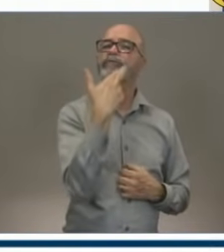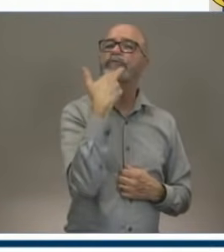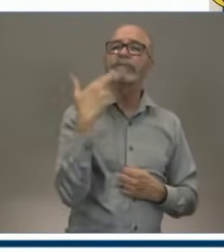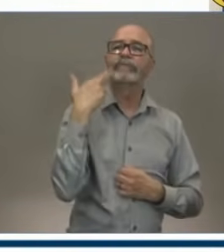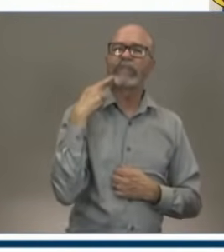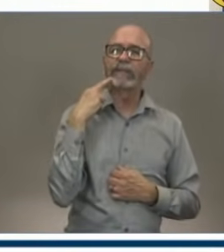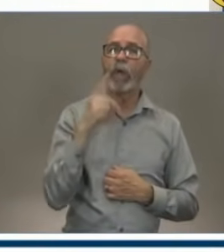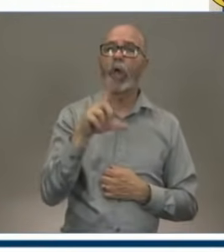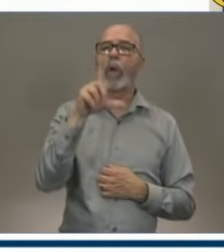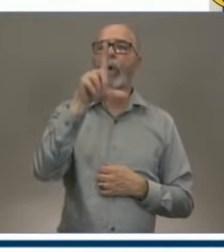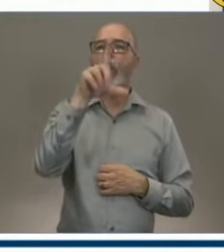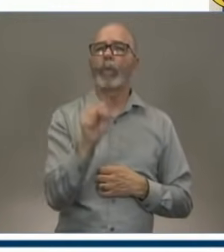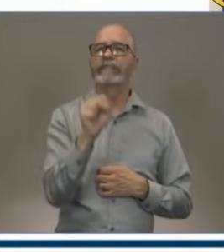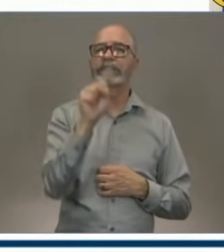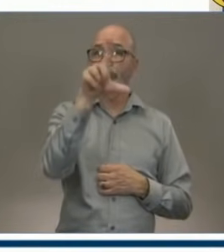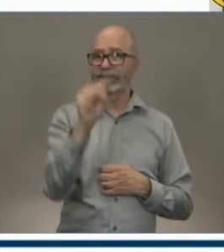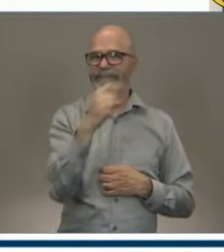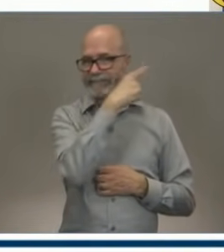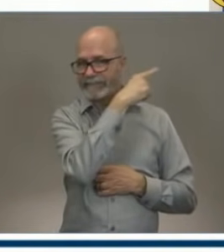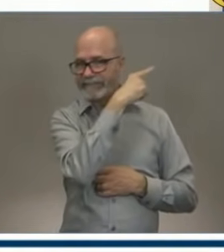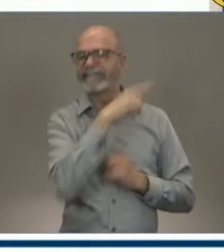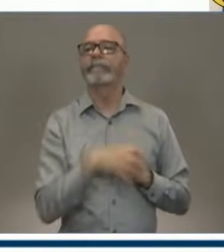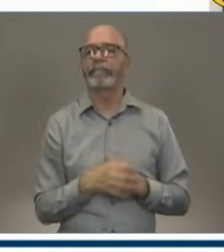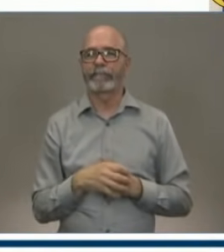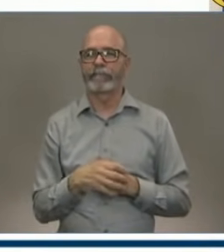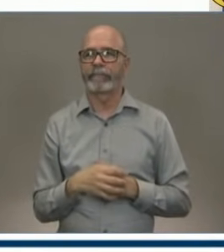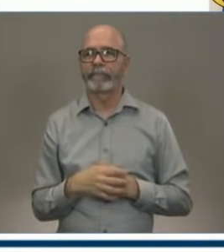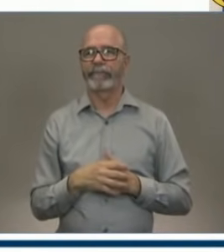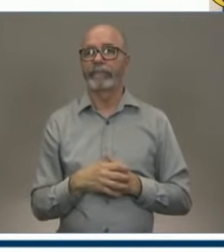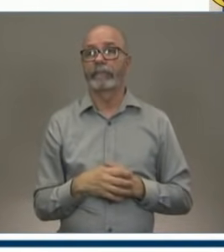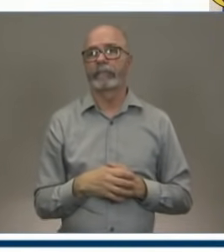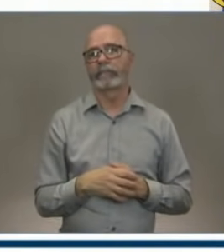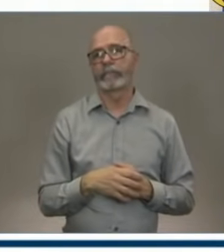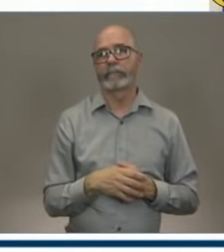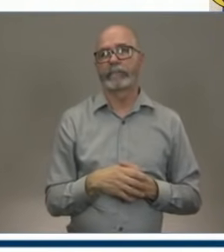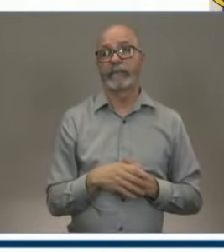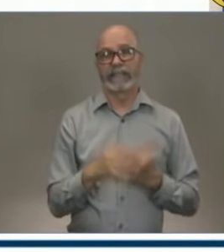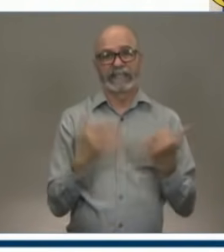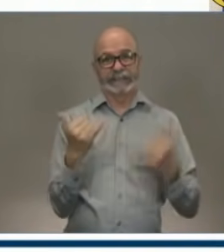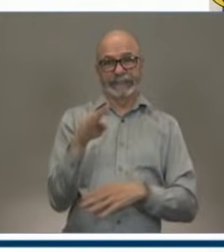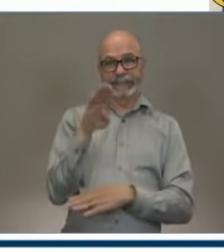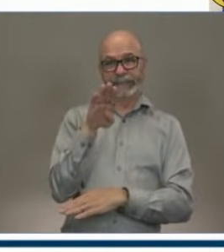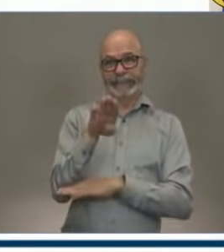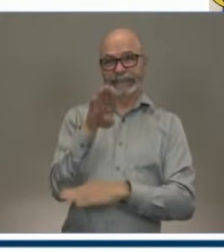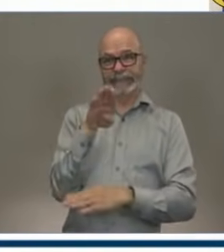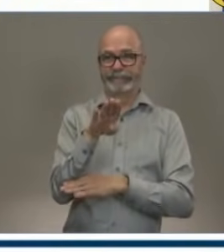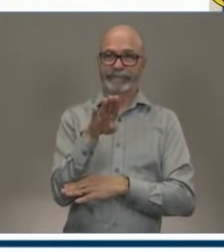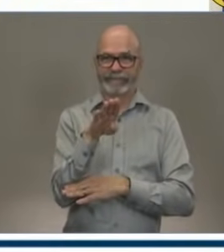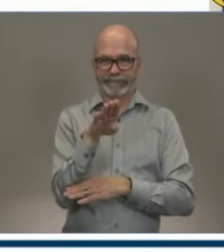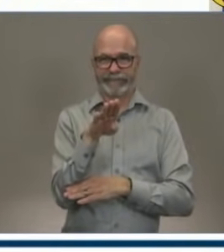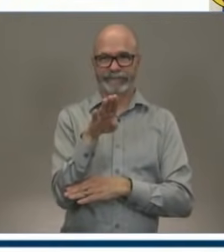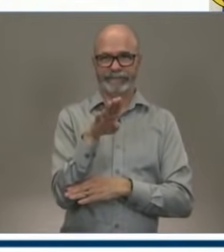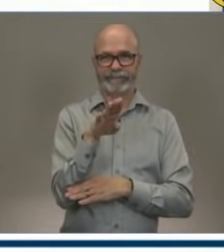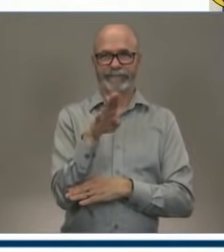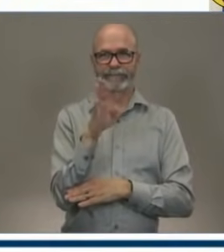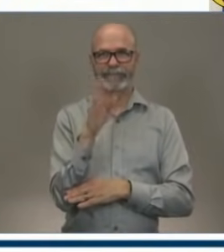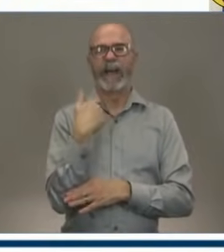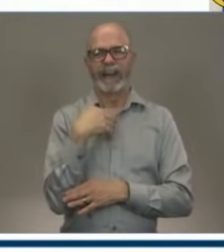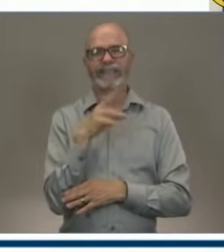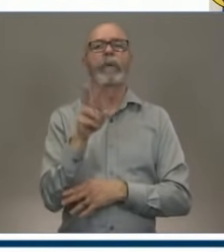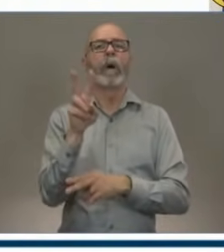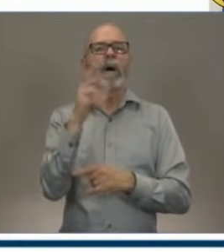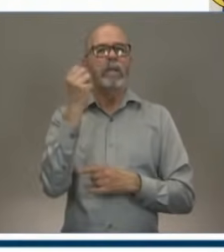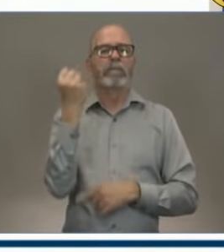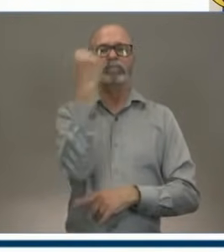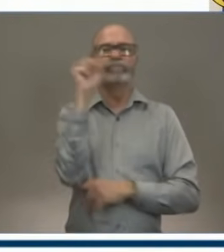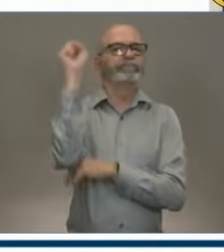aware of. They're hosting some sort of peaceful assembly this afternoon, and I'm just wondering whether